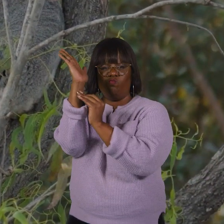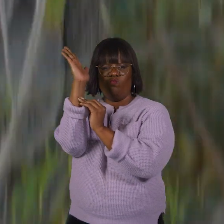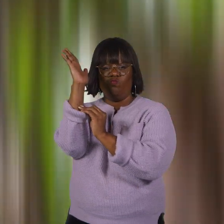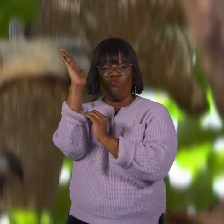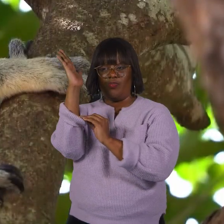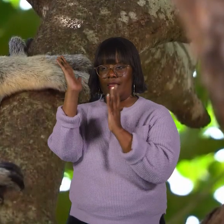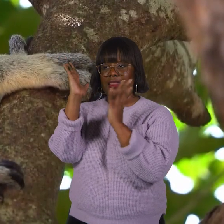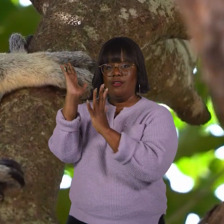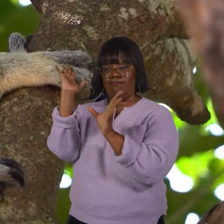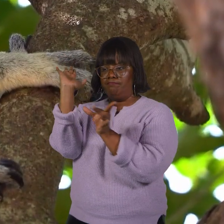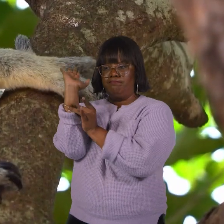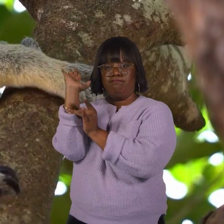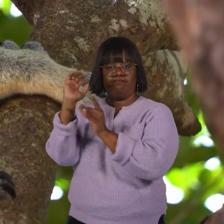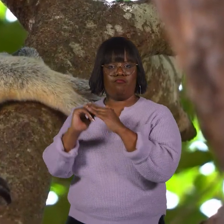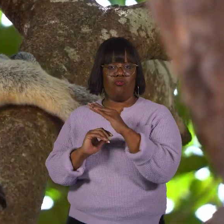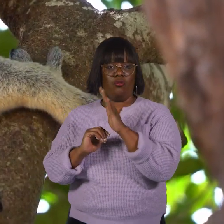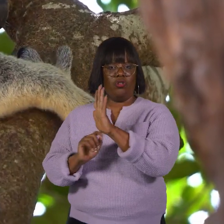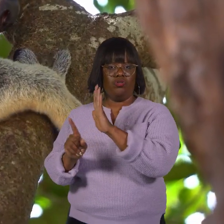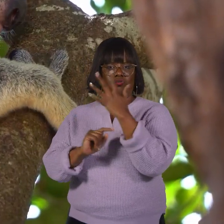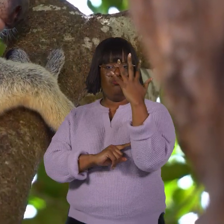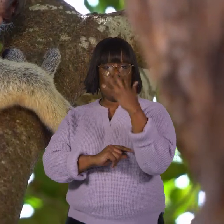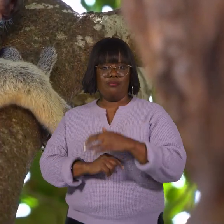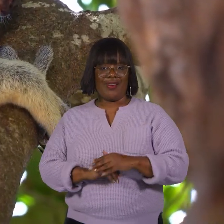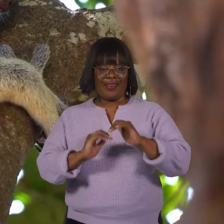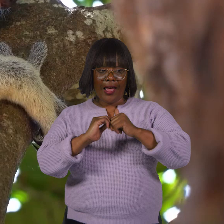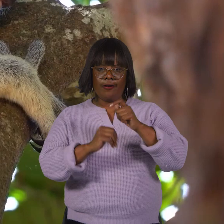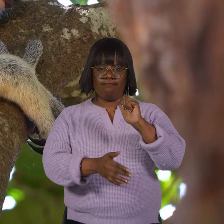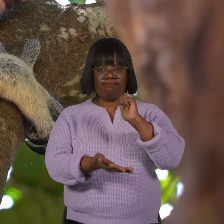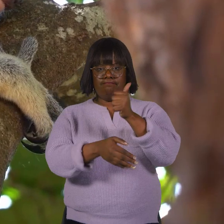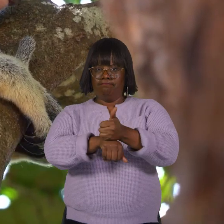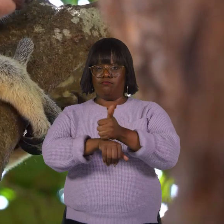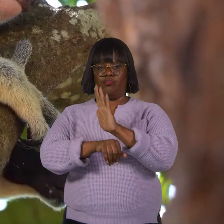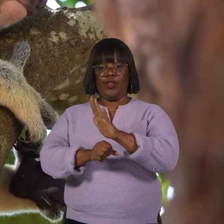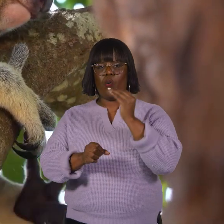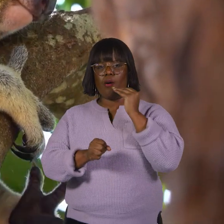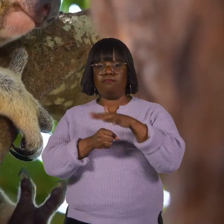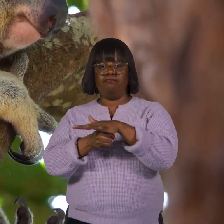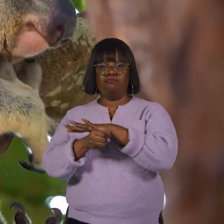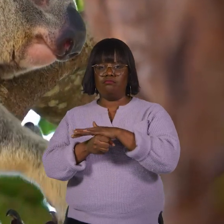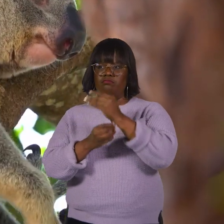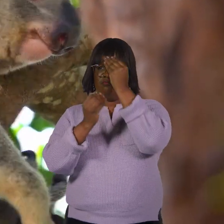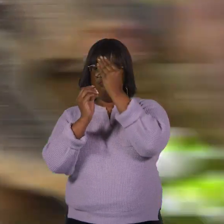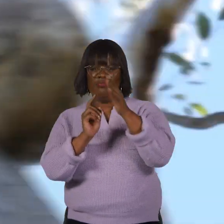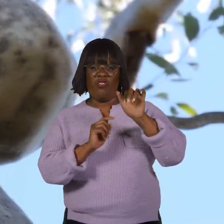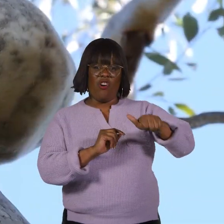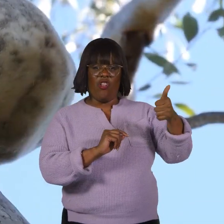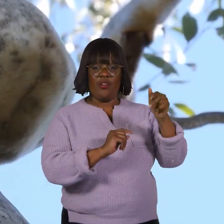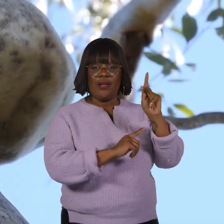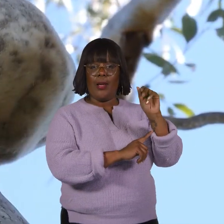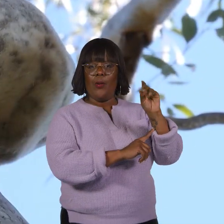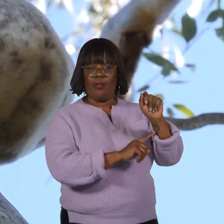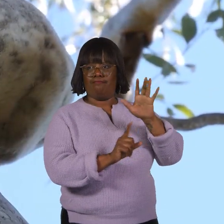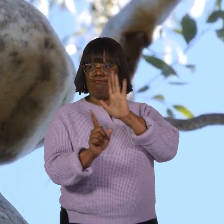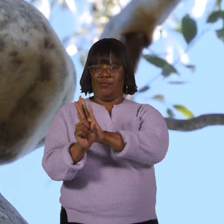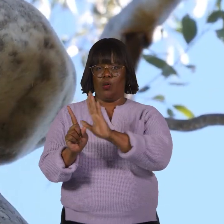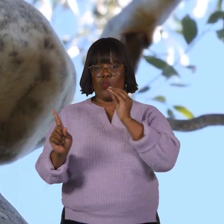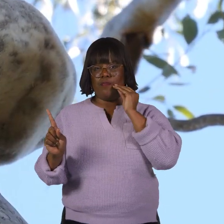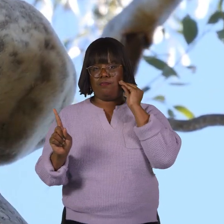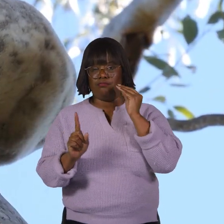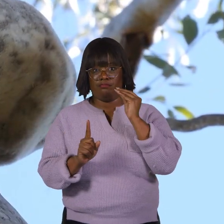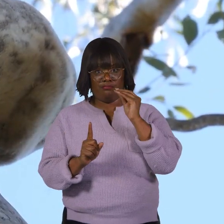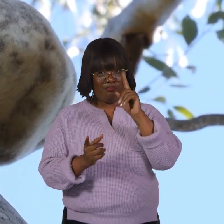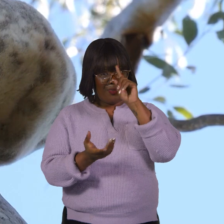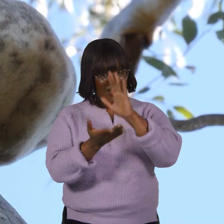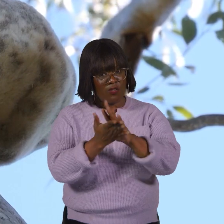behind. This is how they establish their territory and communicate with other koalas in the area. Believe it or not,